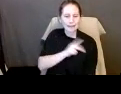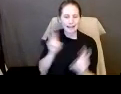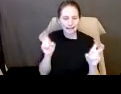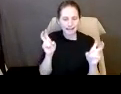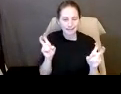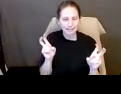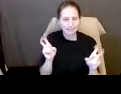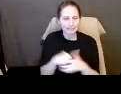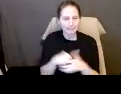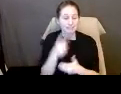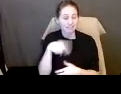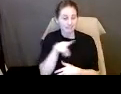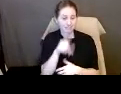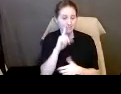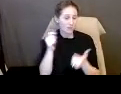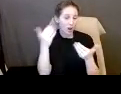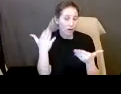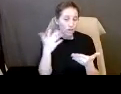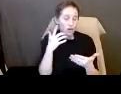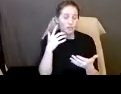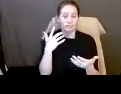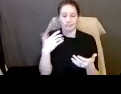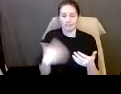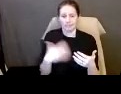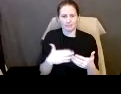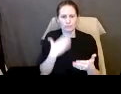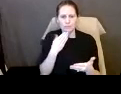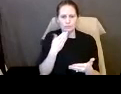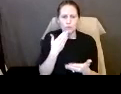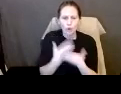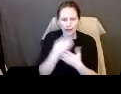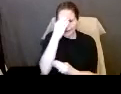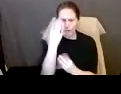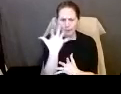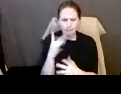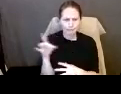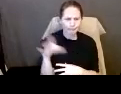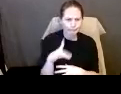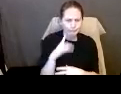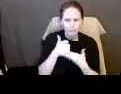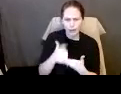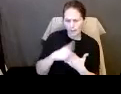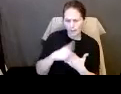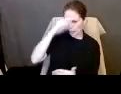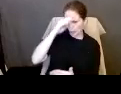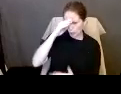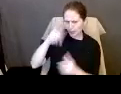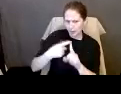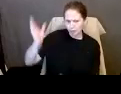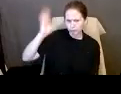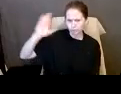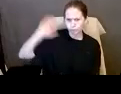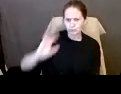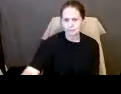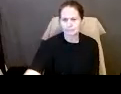they basically offer complementary pieces of information that help us learn about the past. So I just want to give you